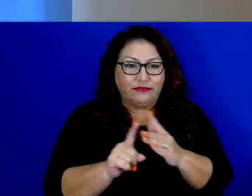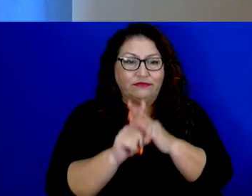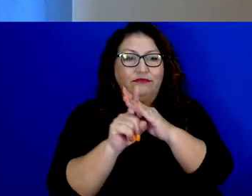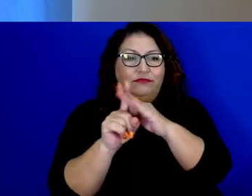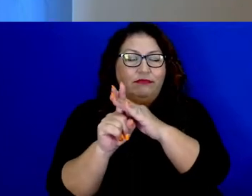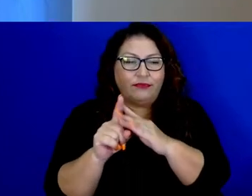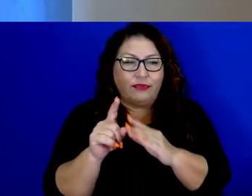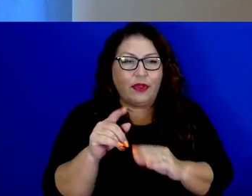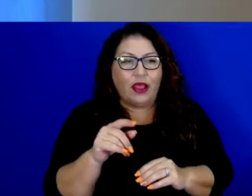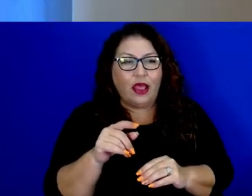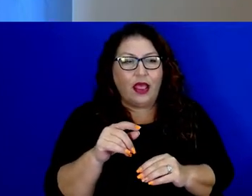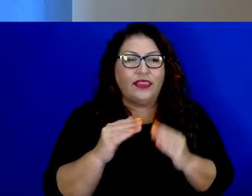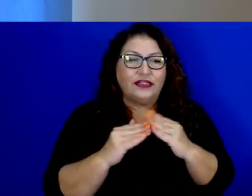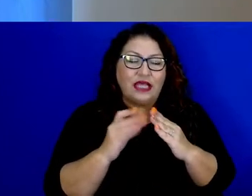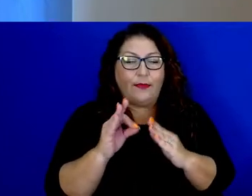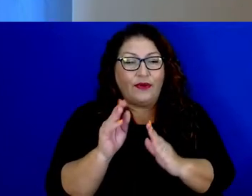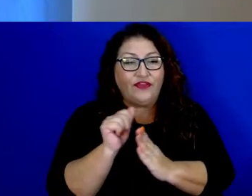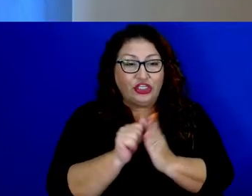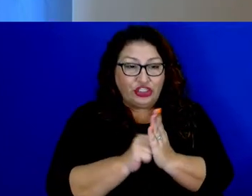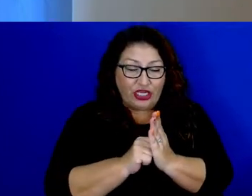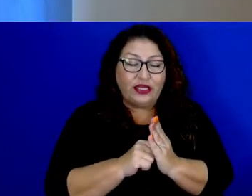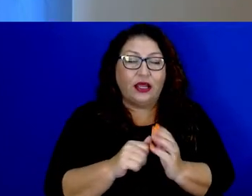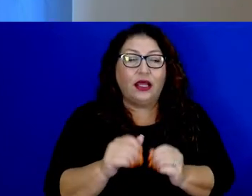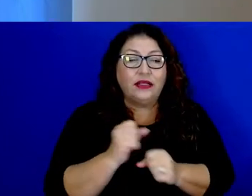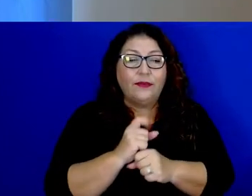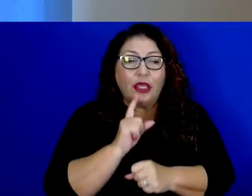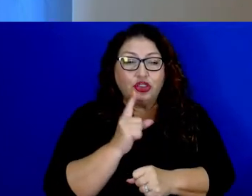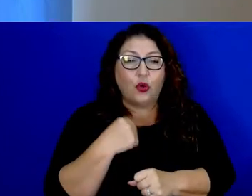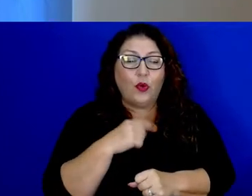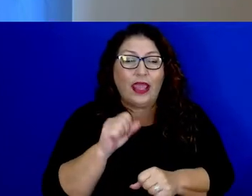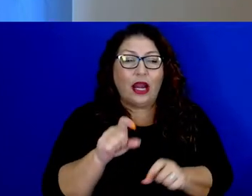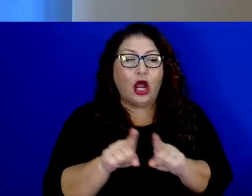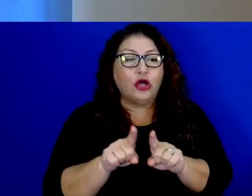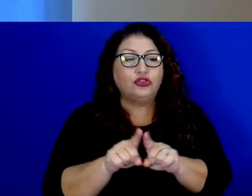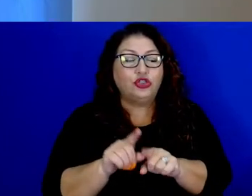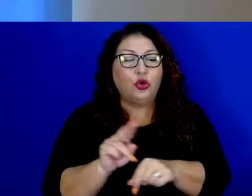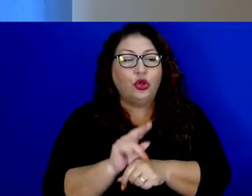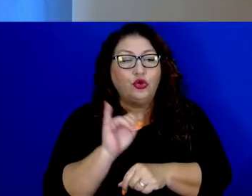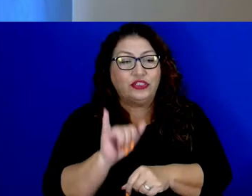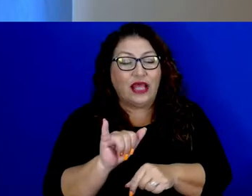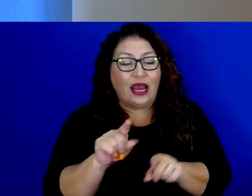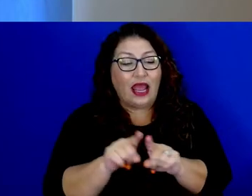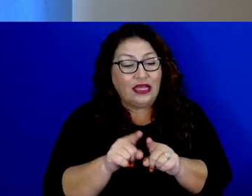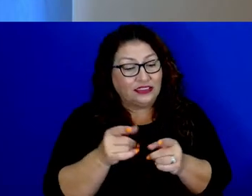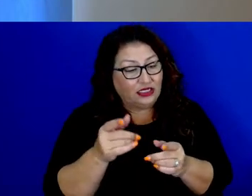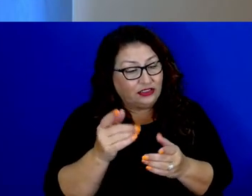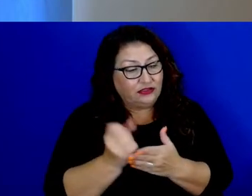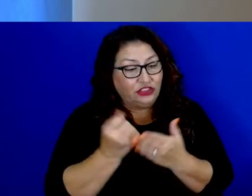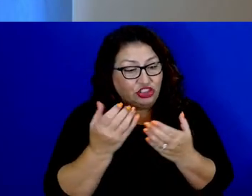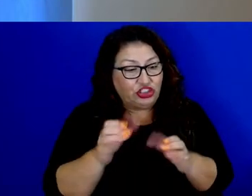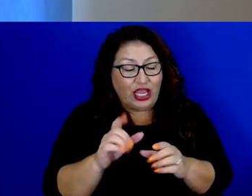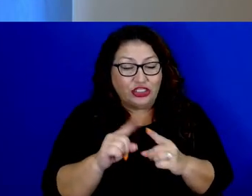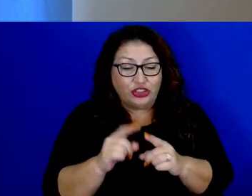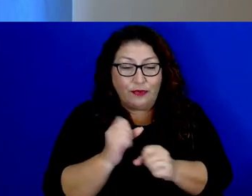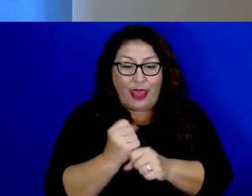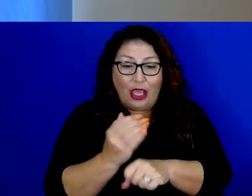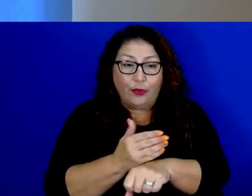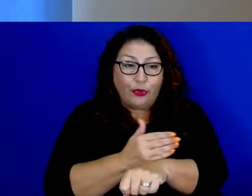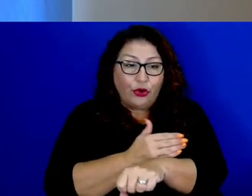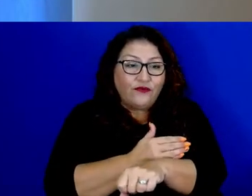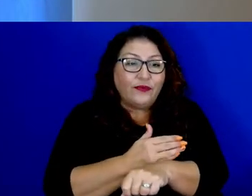in order to ensure that we can also use this as a chance to make improvements in terms of